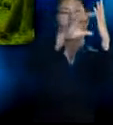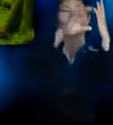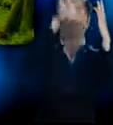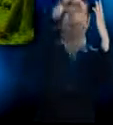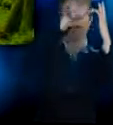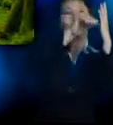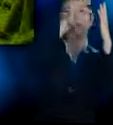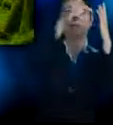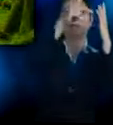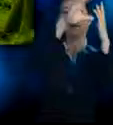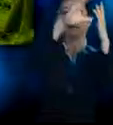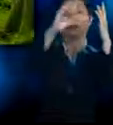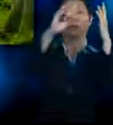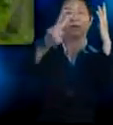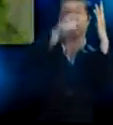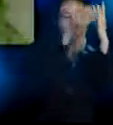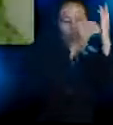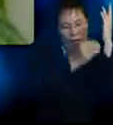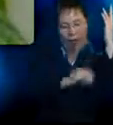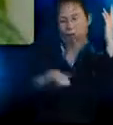dioxide and release oxygen.